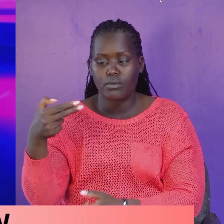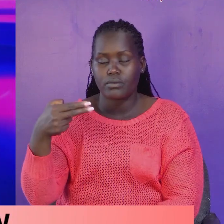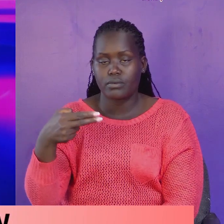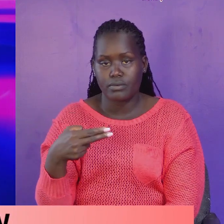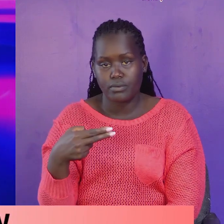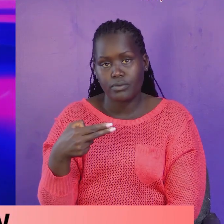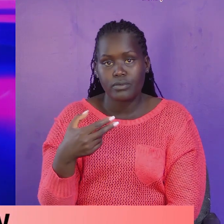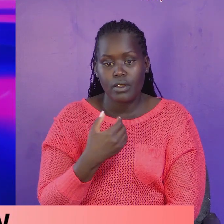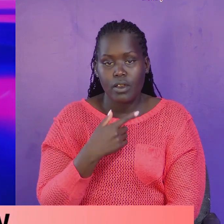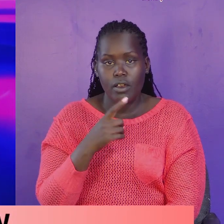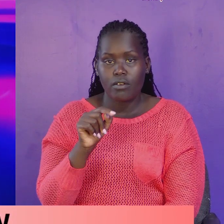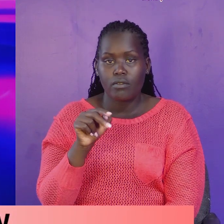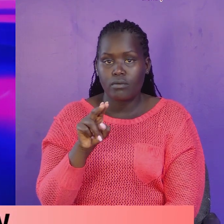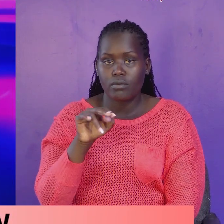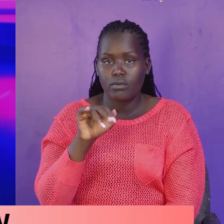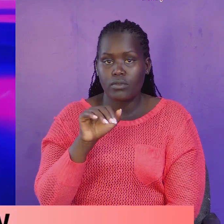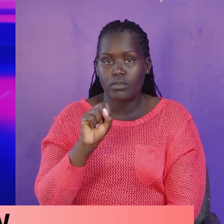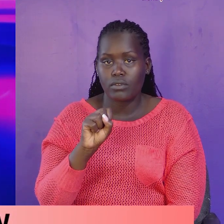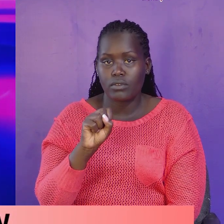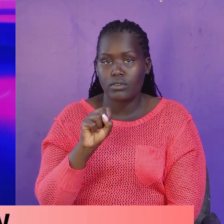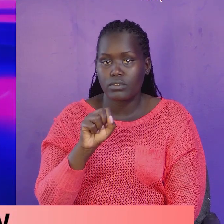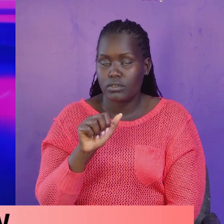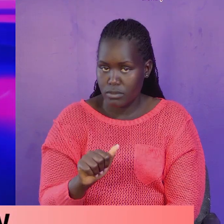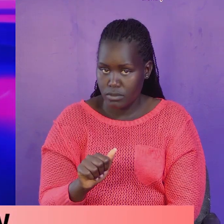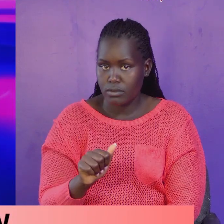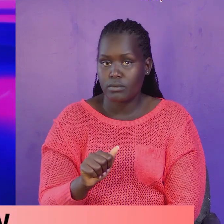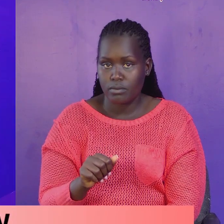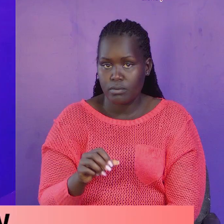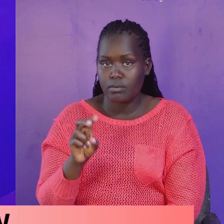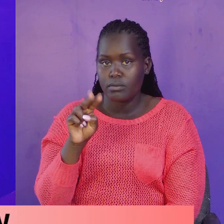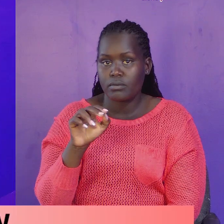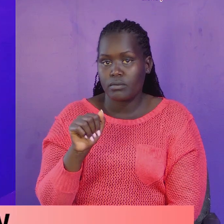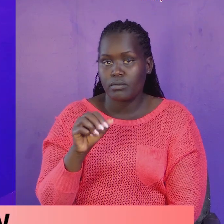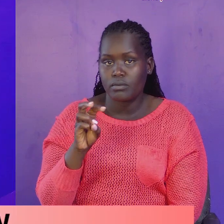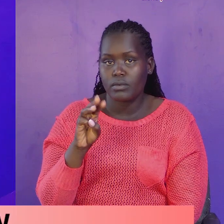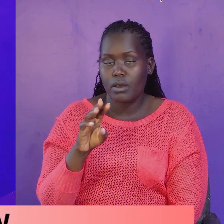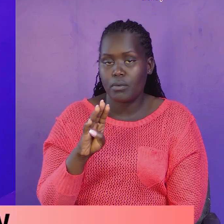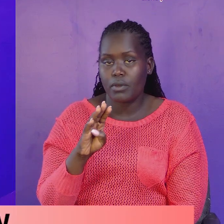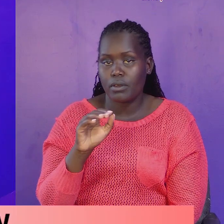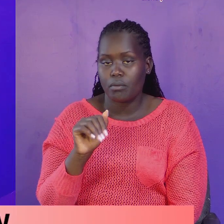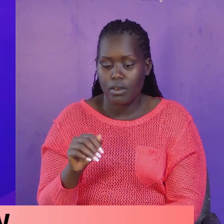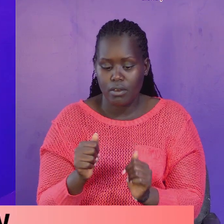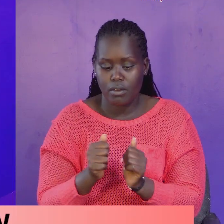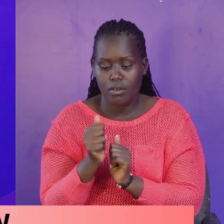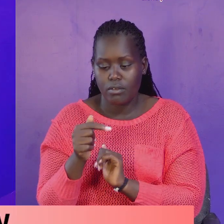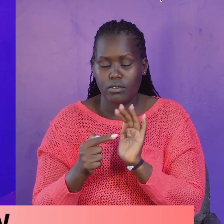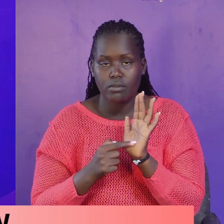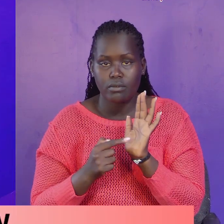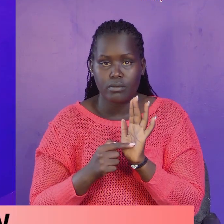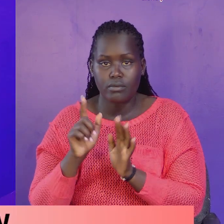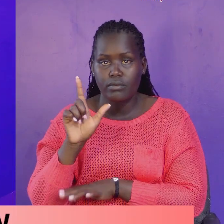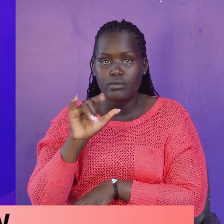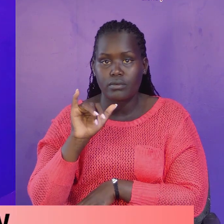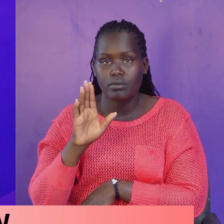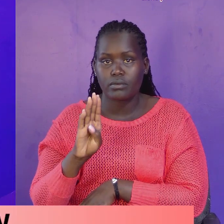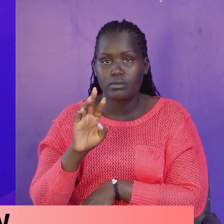we have Tunisia, Namibia. Wako ndani hao Tunisia. Yeah. Namibia, 15 points. Liberia, 14